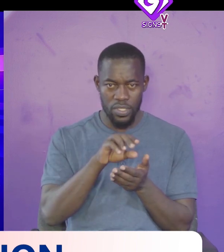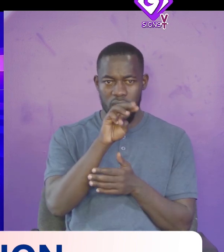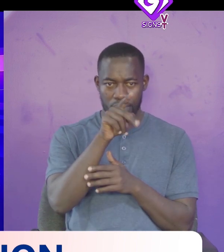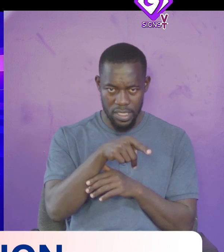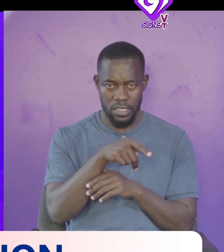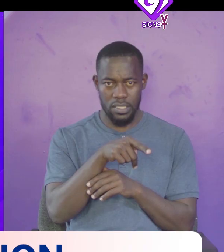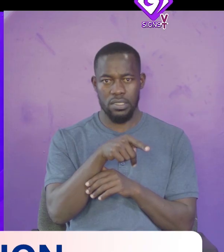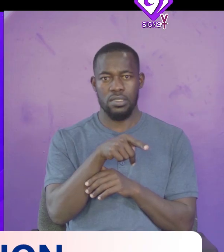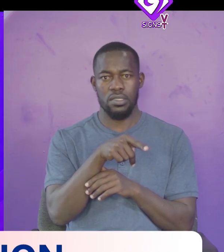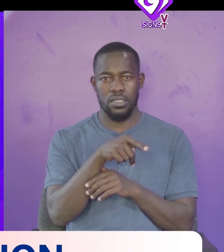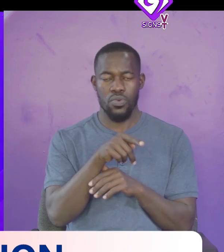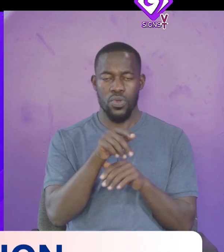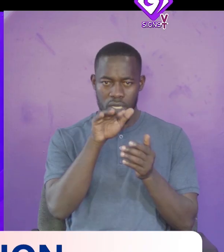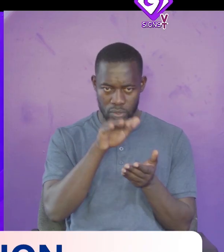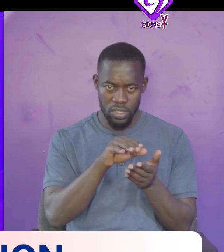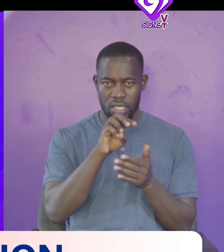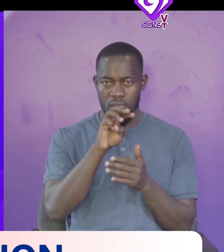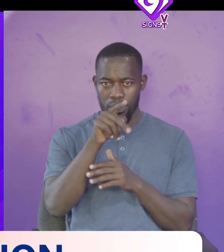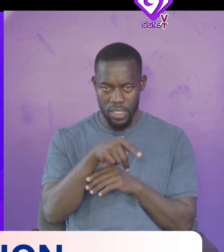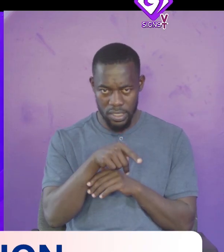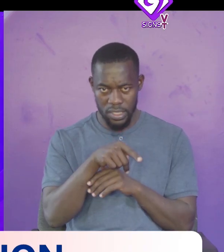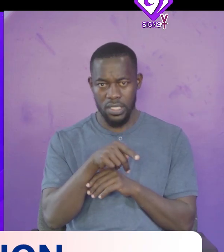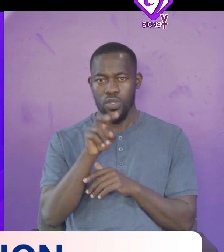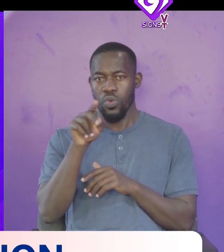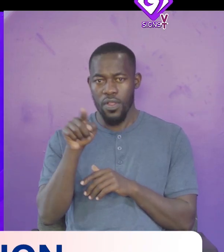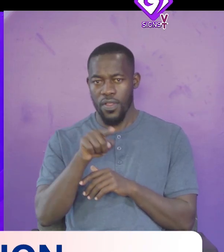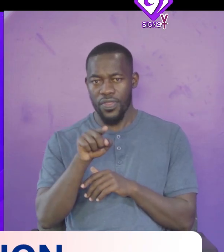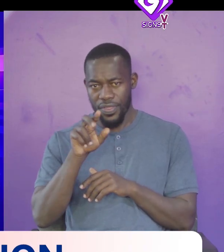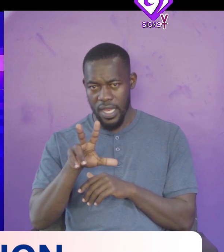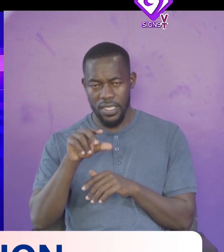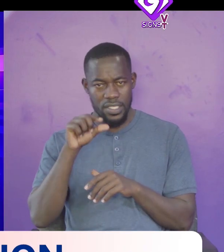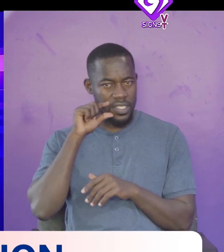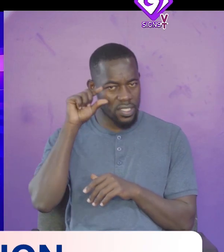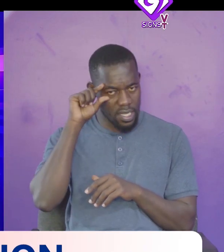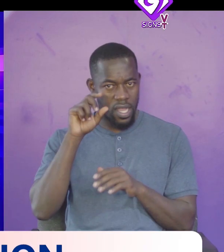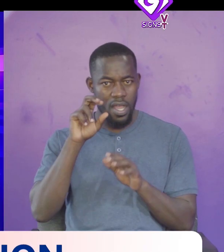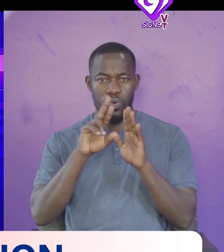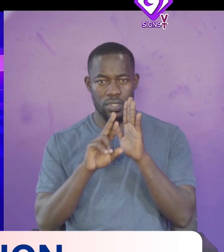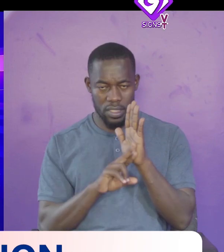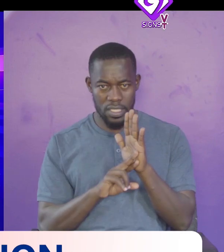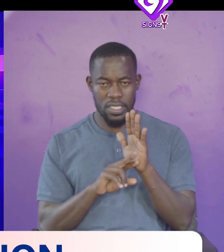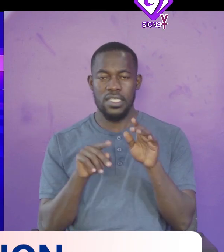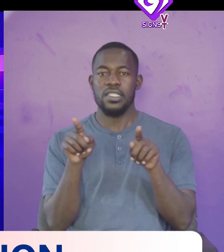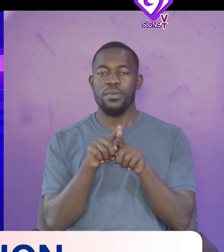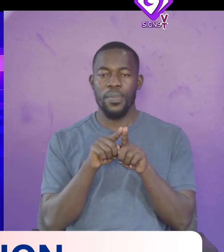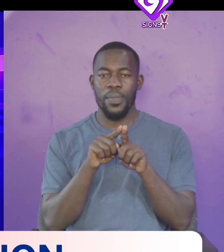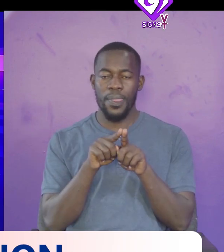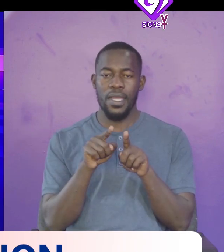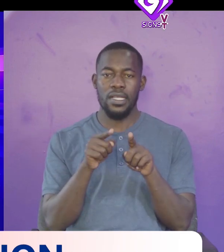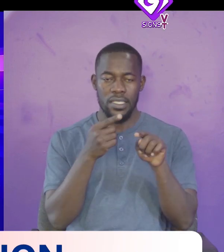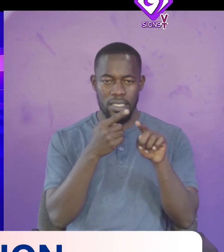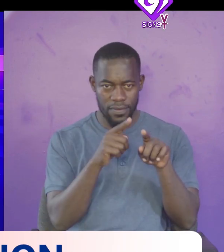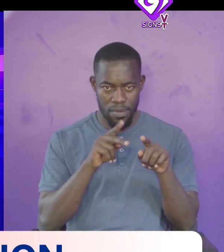going to reduce the number of MPs. We are going to deal with the question of 2/3 gender rule. And we are going to have a situation where every person who is